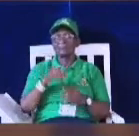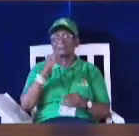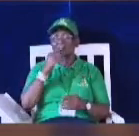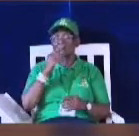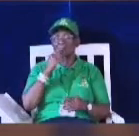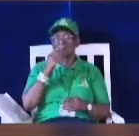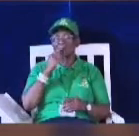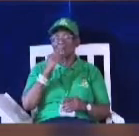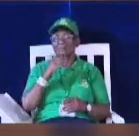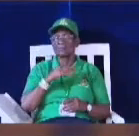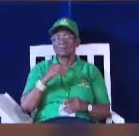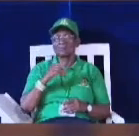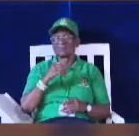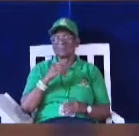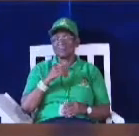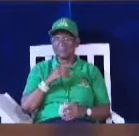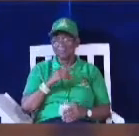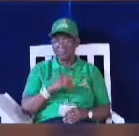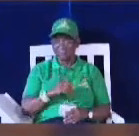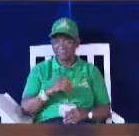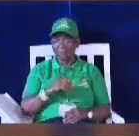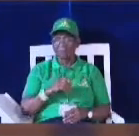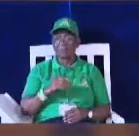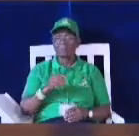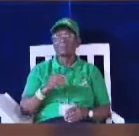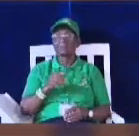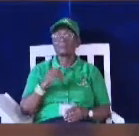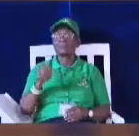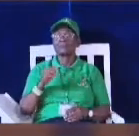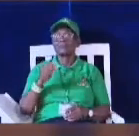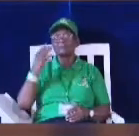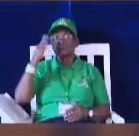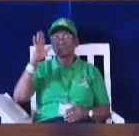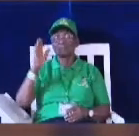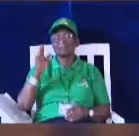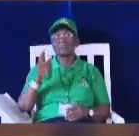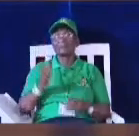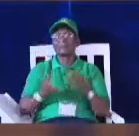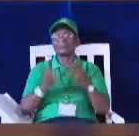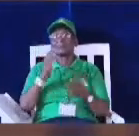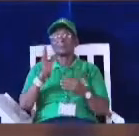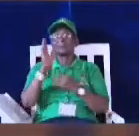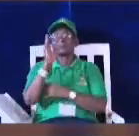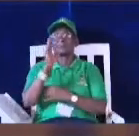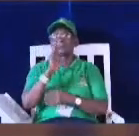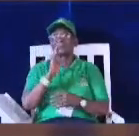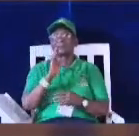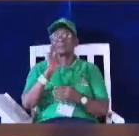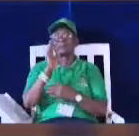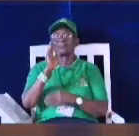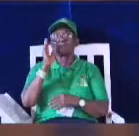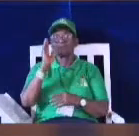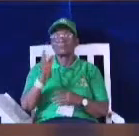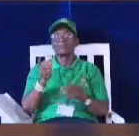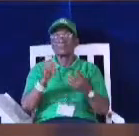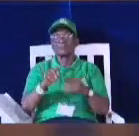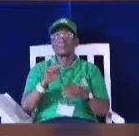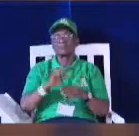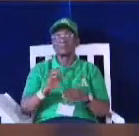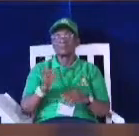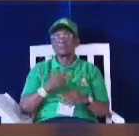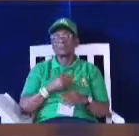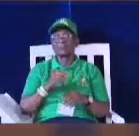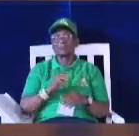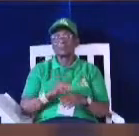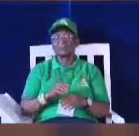And tongues is very important. I don't know, maybe God will allow us to even do something about that